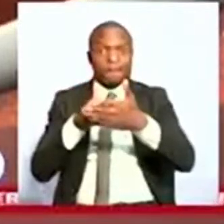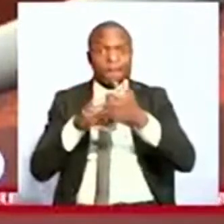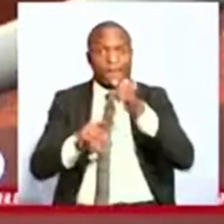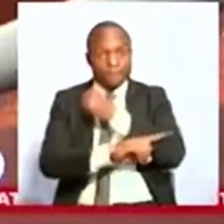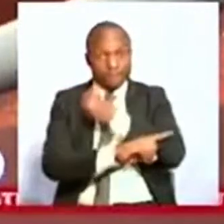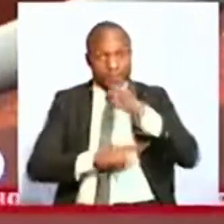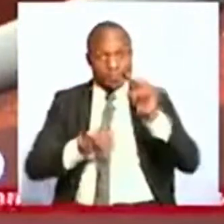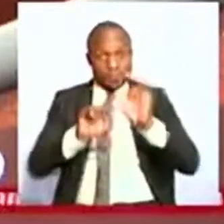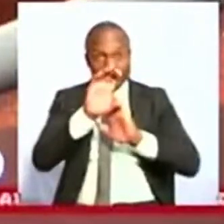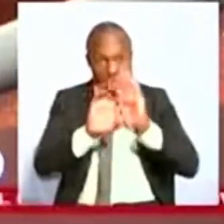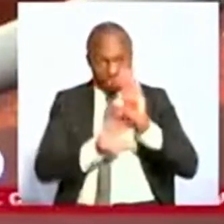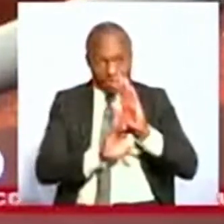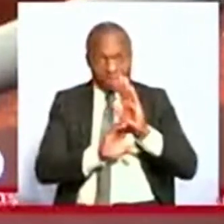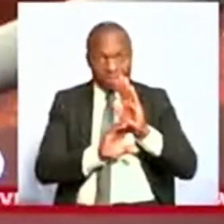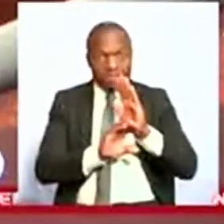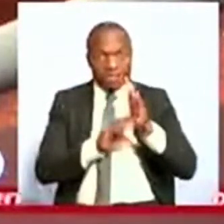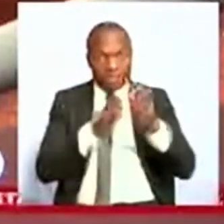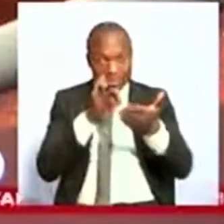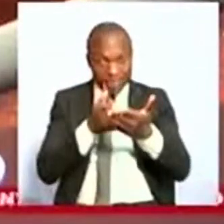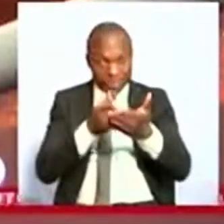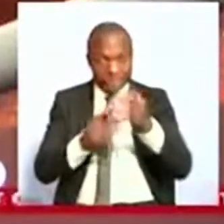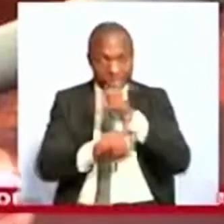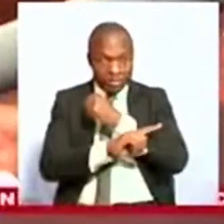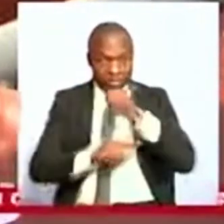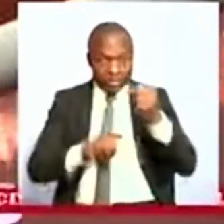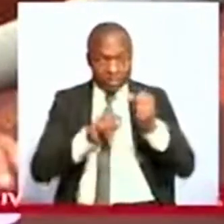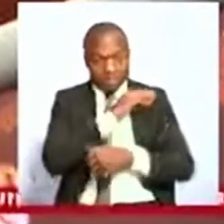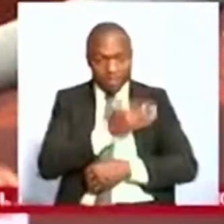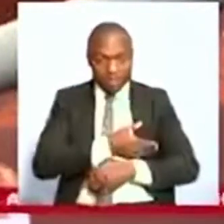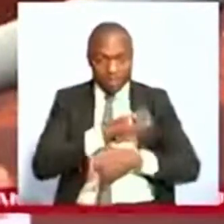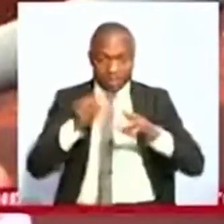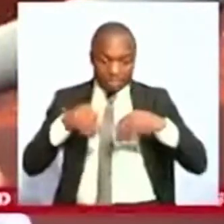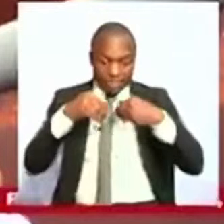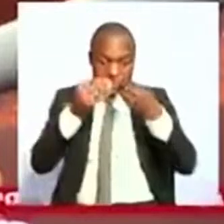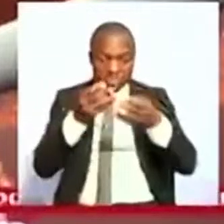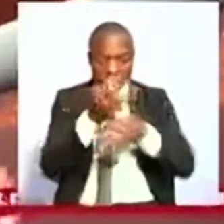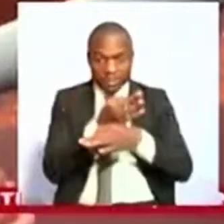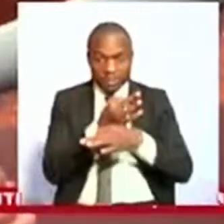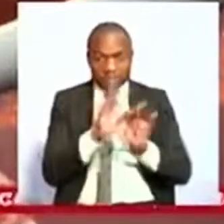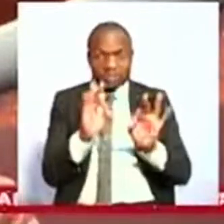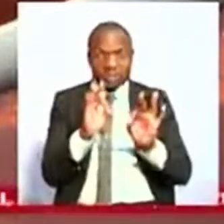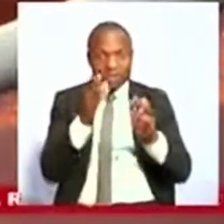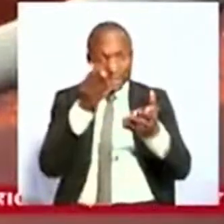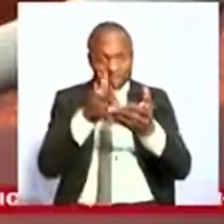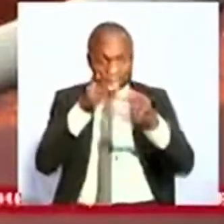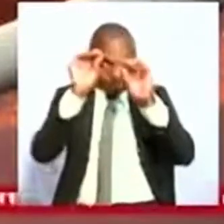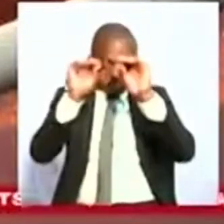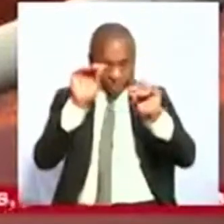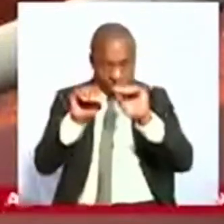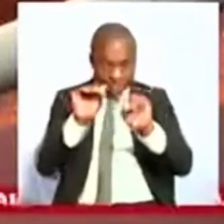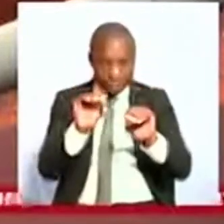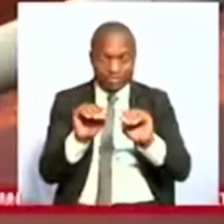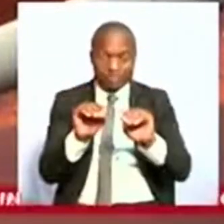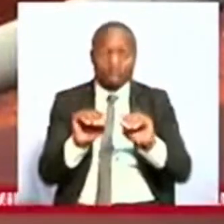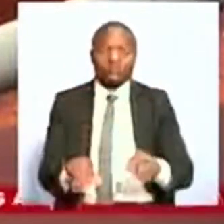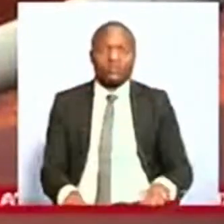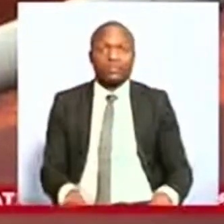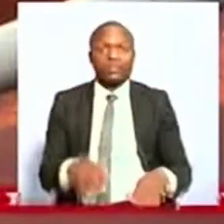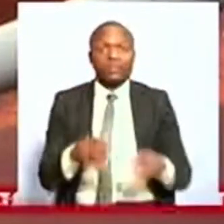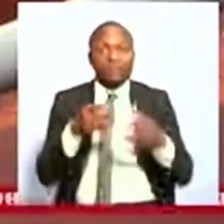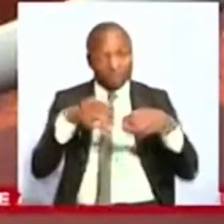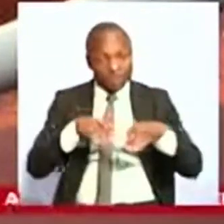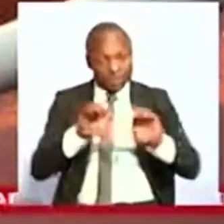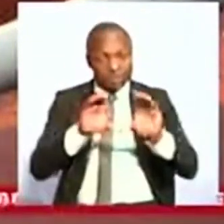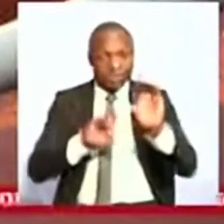prohibits torture, inhumane and degrading treatment, and guarantees freedom from such treatment without exceptions. We went